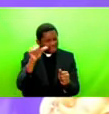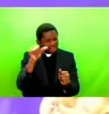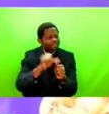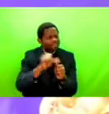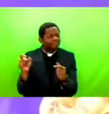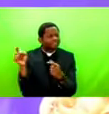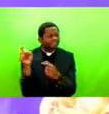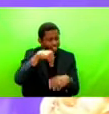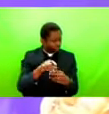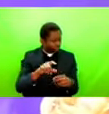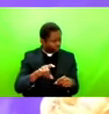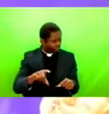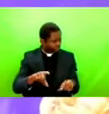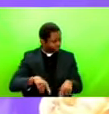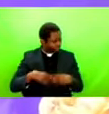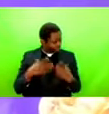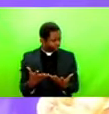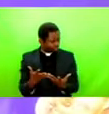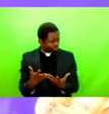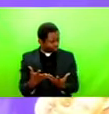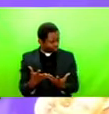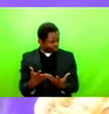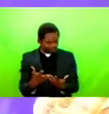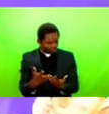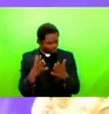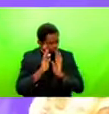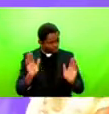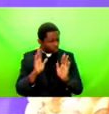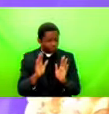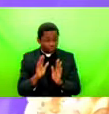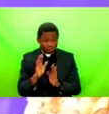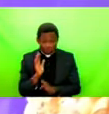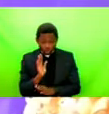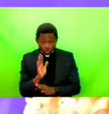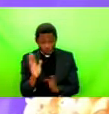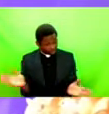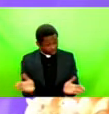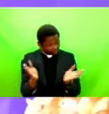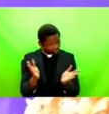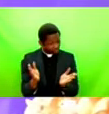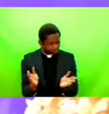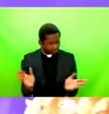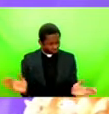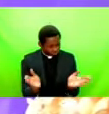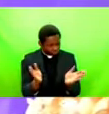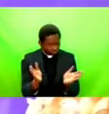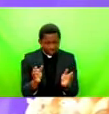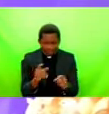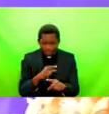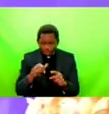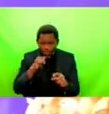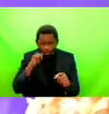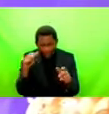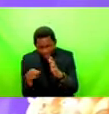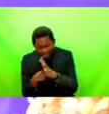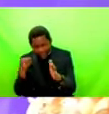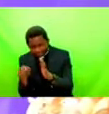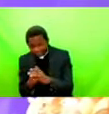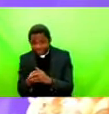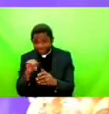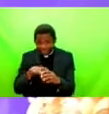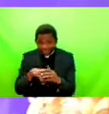It was amazing. And his encouragement spurred me on. But it was all behind the scene. And then this apostle